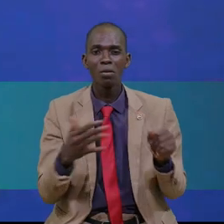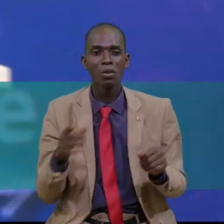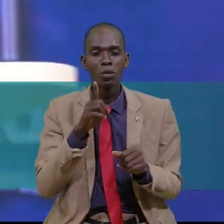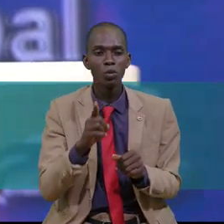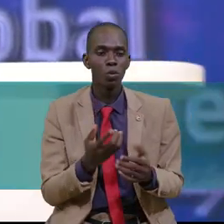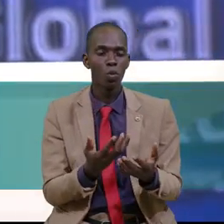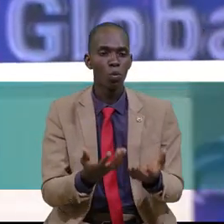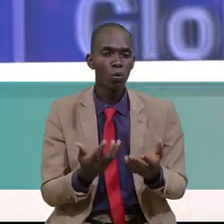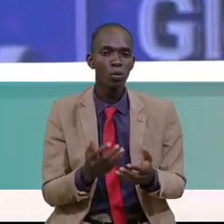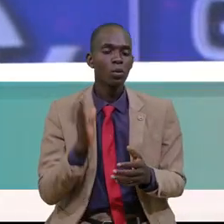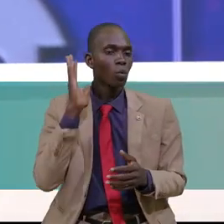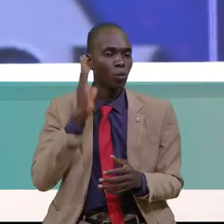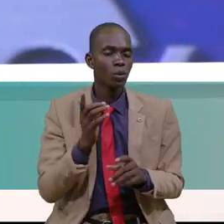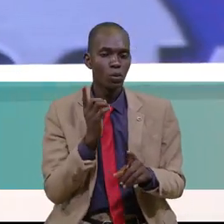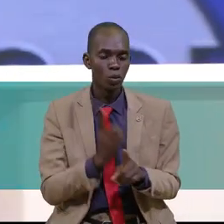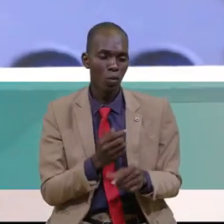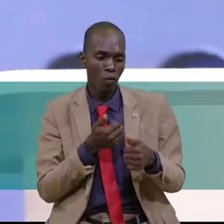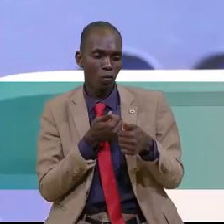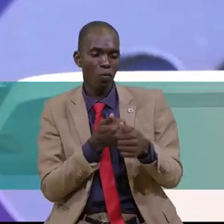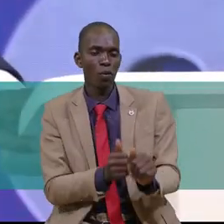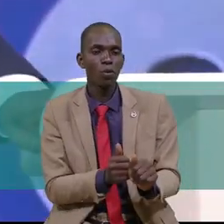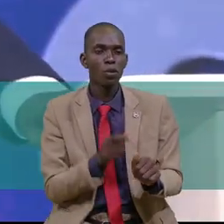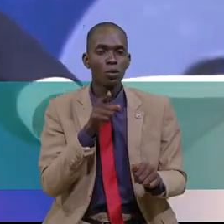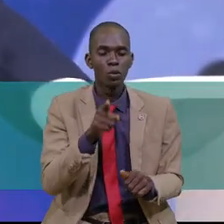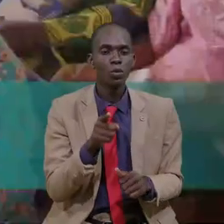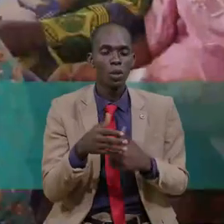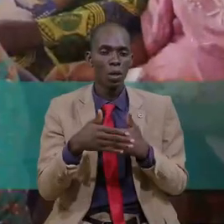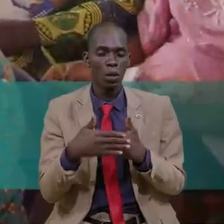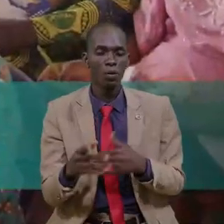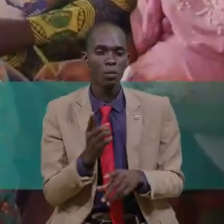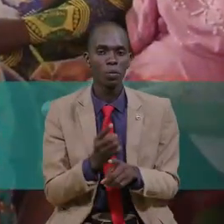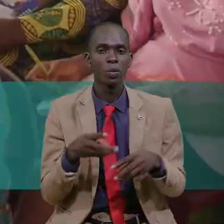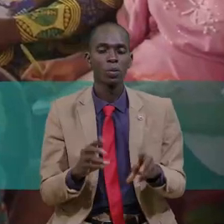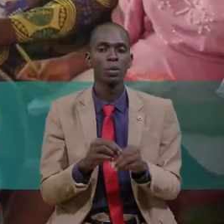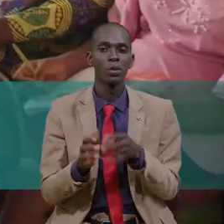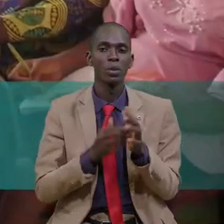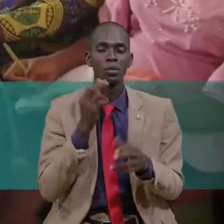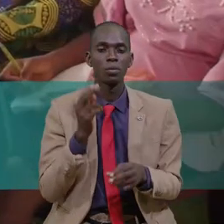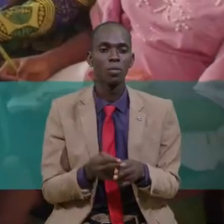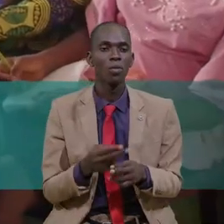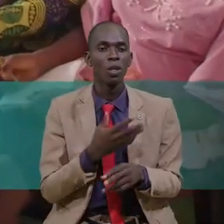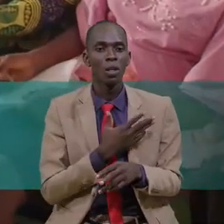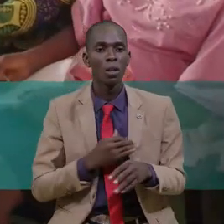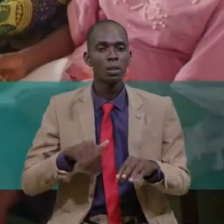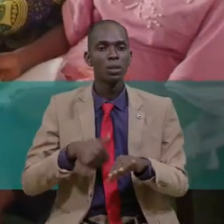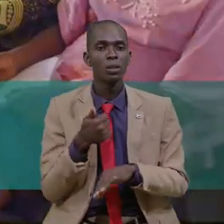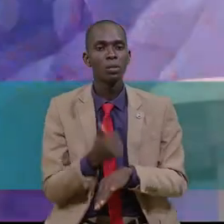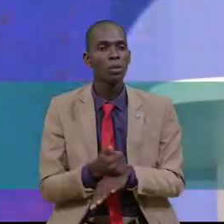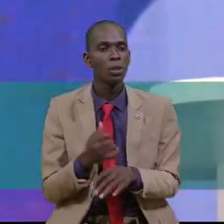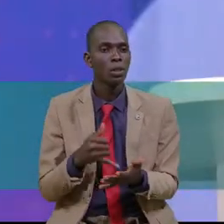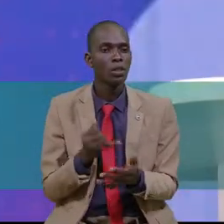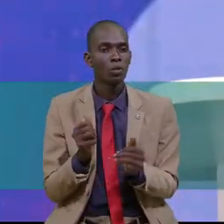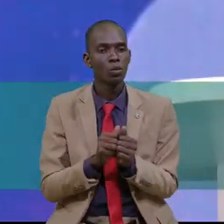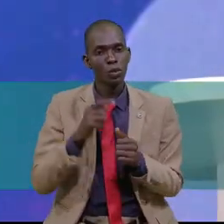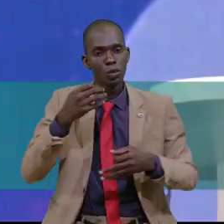will just go in line one after the other in Jesus' name. And to establish it with justice, judgment,